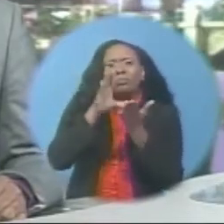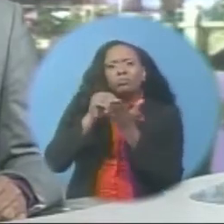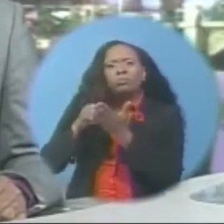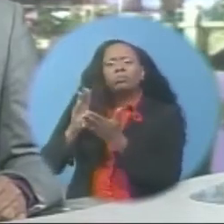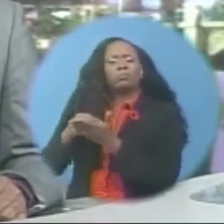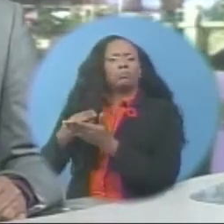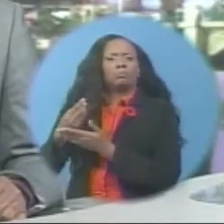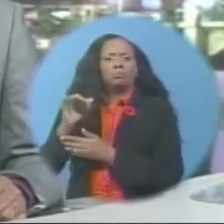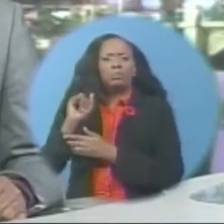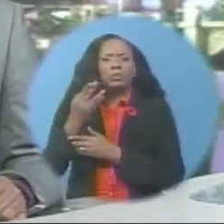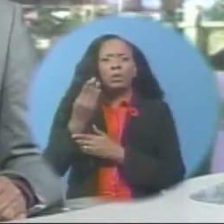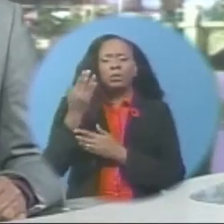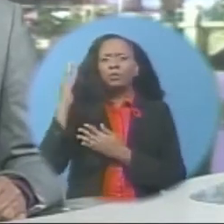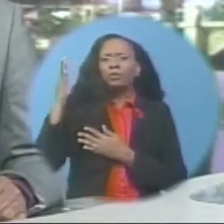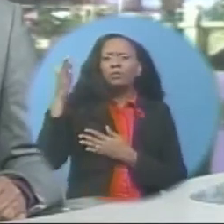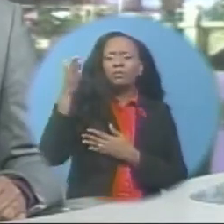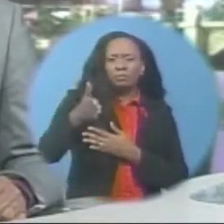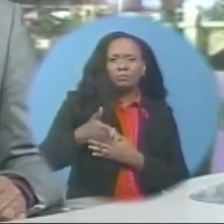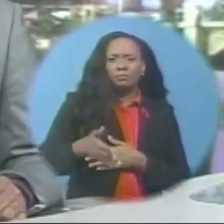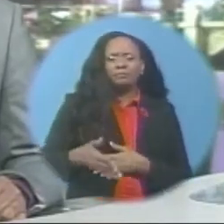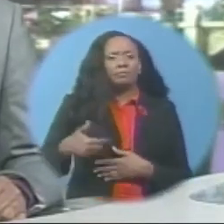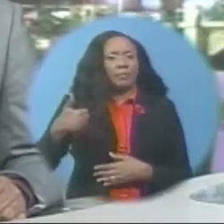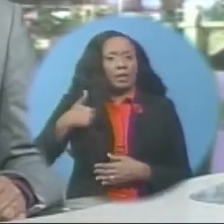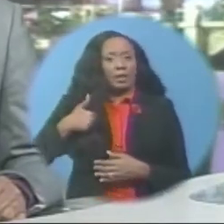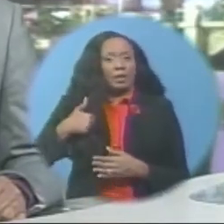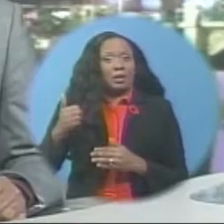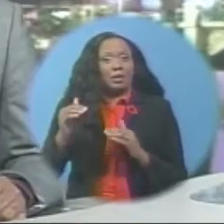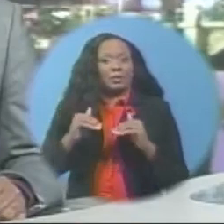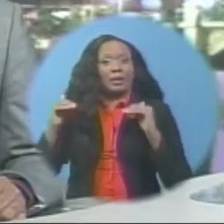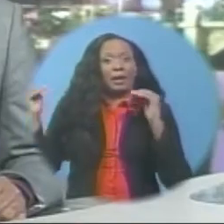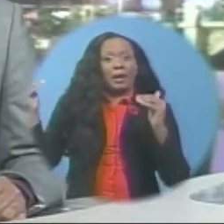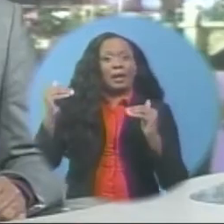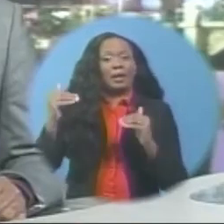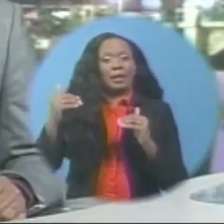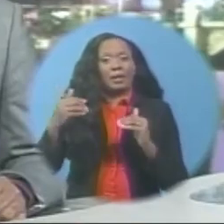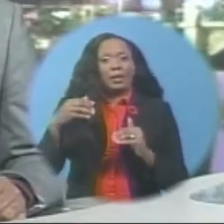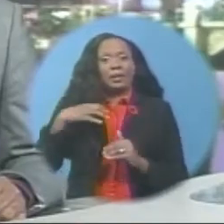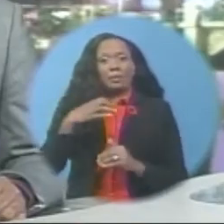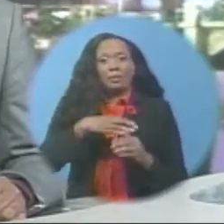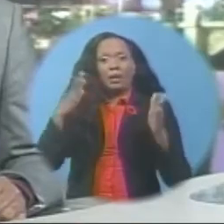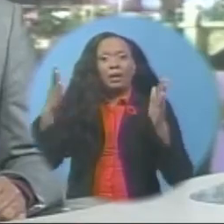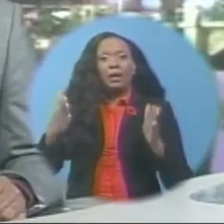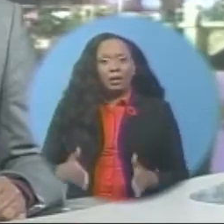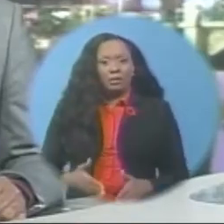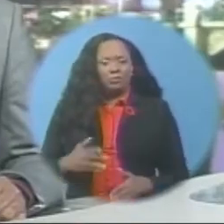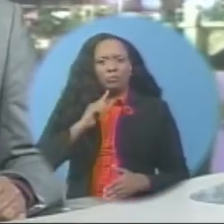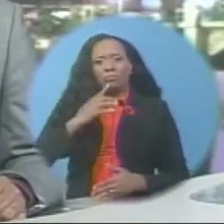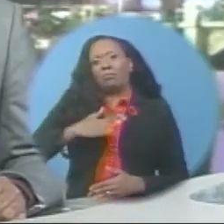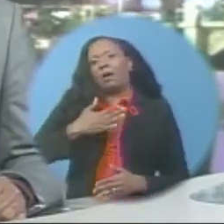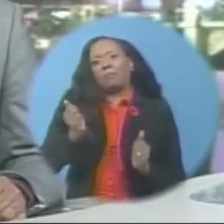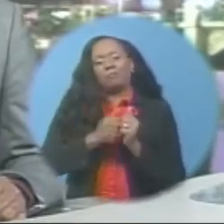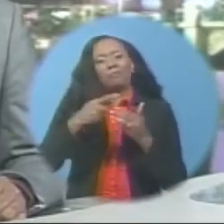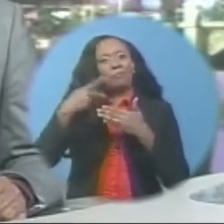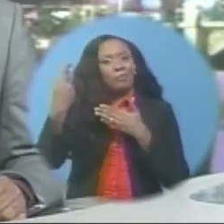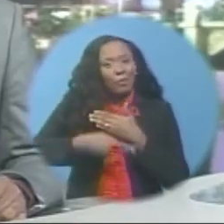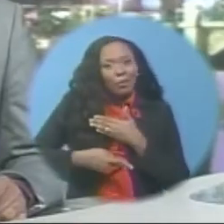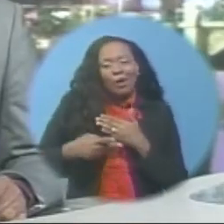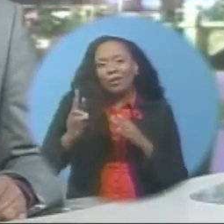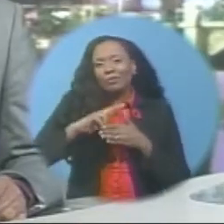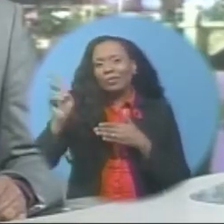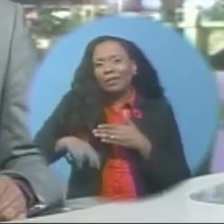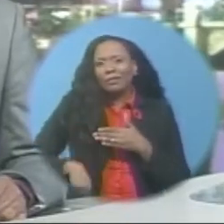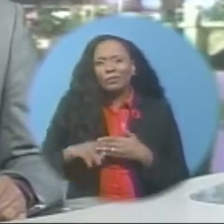the future. Canada's High Commissioner to Barbados and the OECS, Her Excellency Marie Legault, is pleased with some of the program's